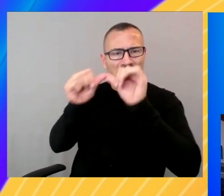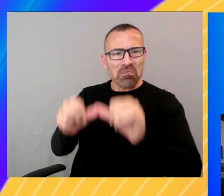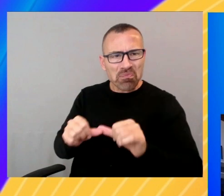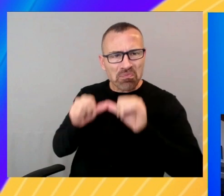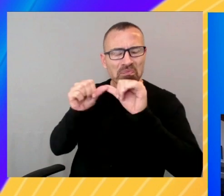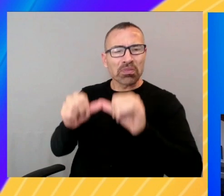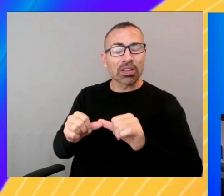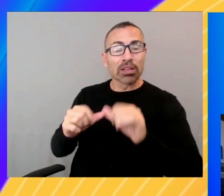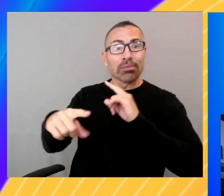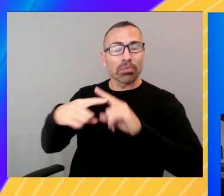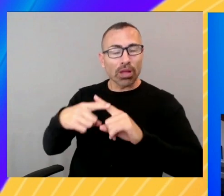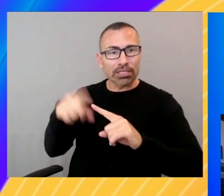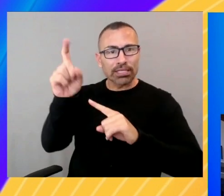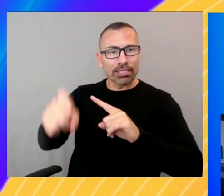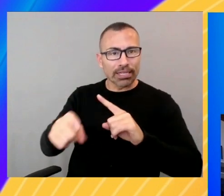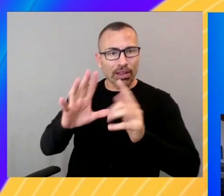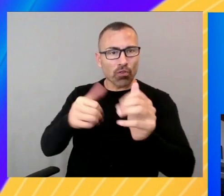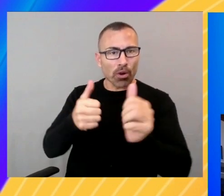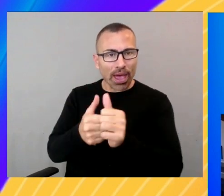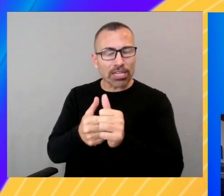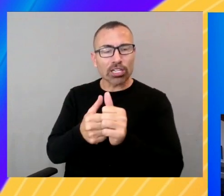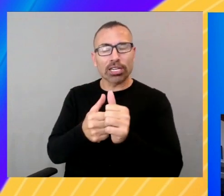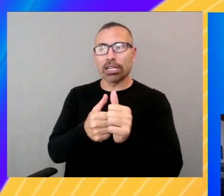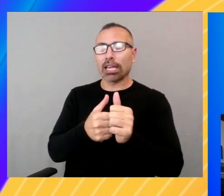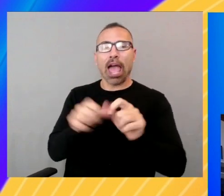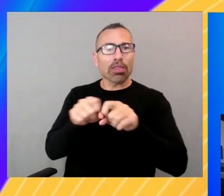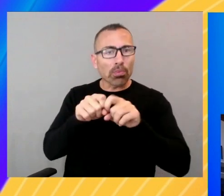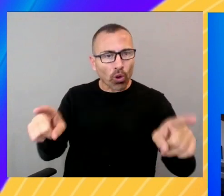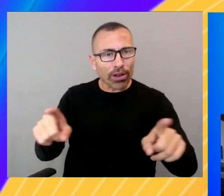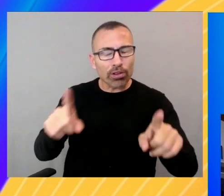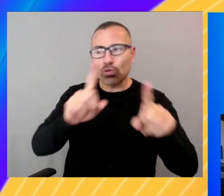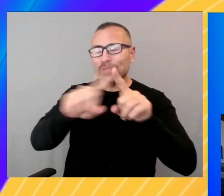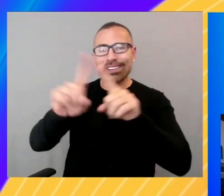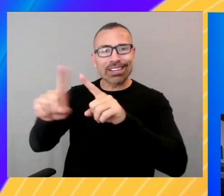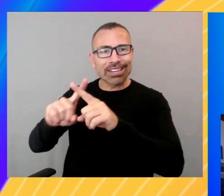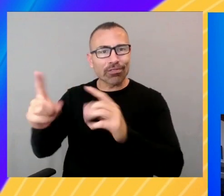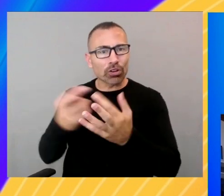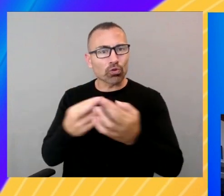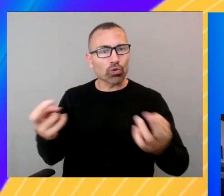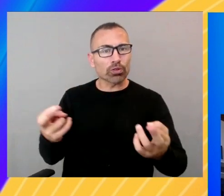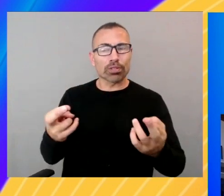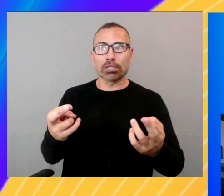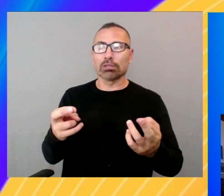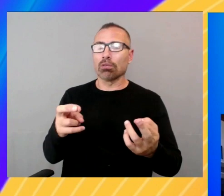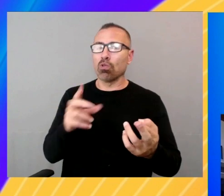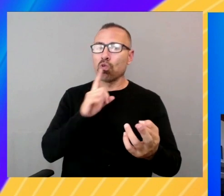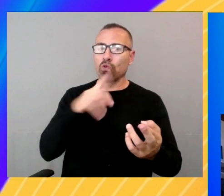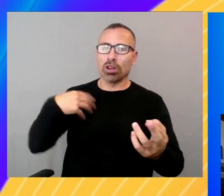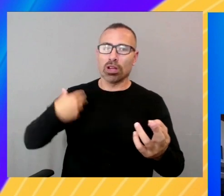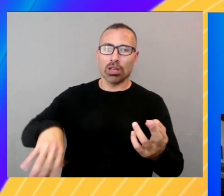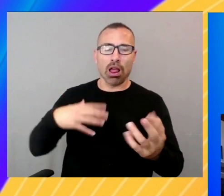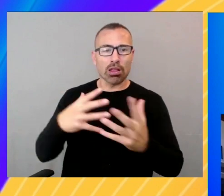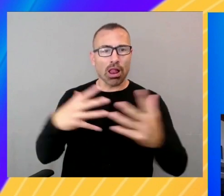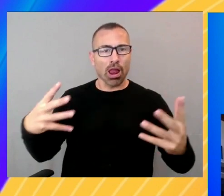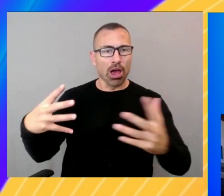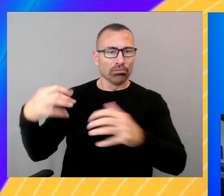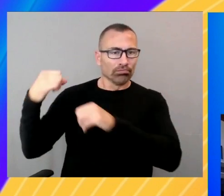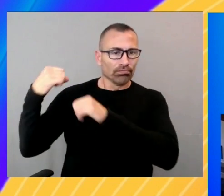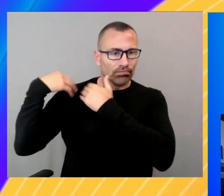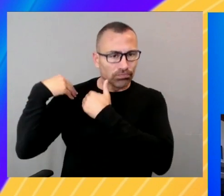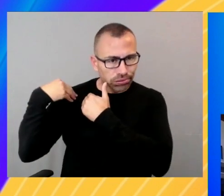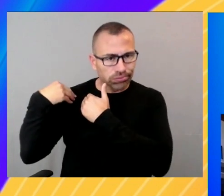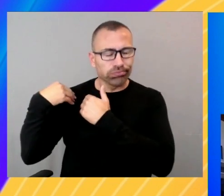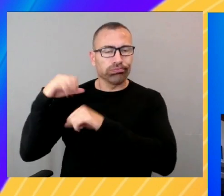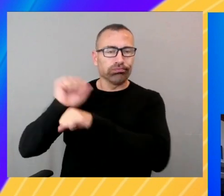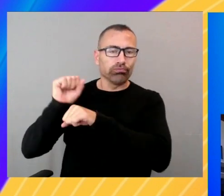these potentially very disparate, as you said, resources, that can be quite a challenge to manage by yourself. So what are some of the